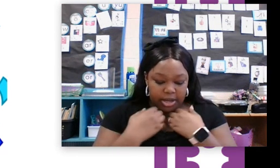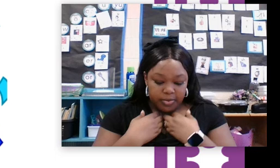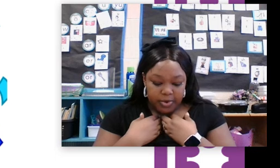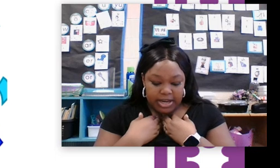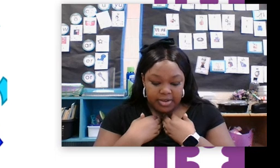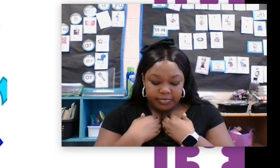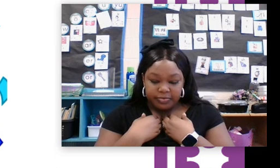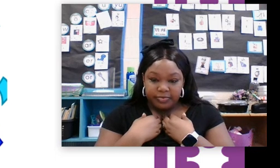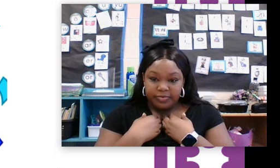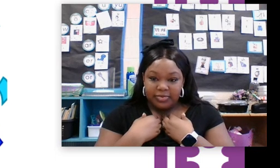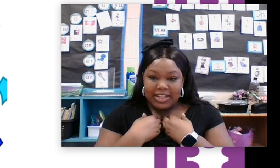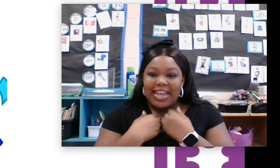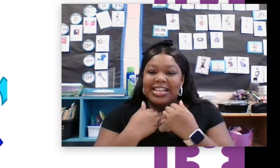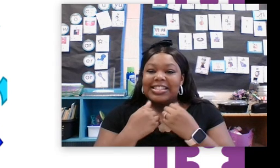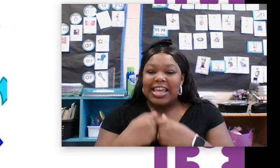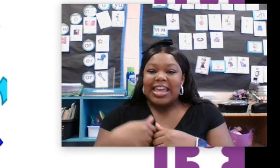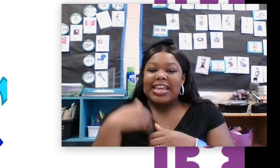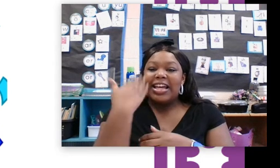Alright. Ready?